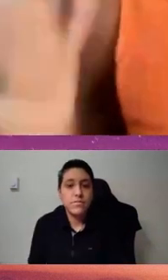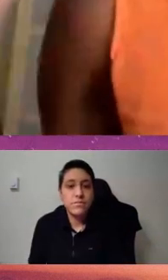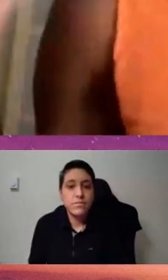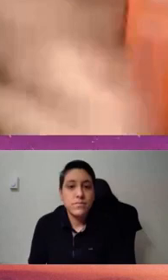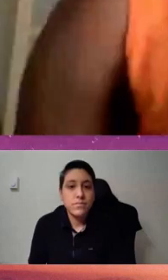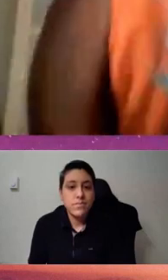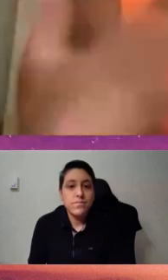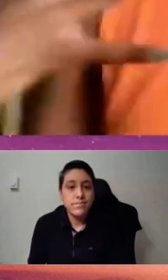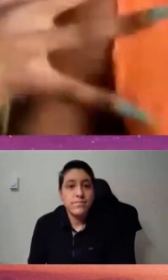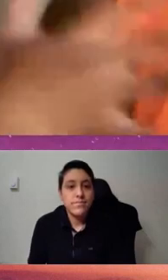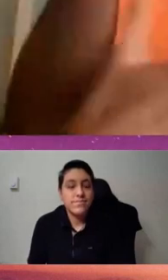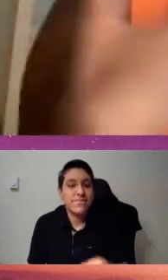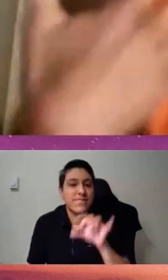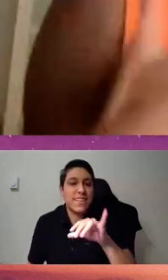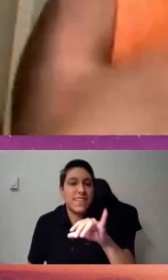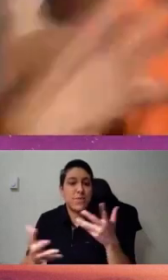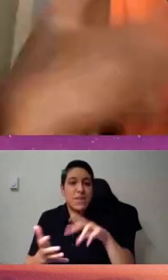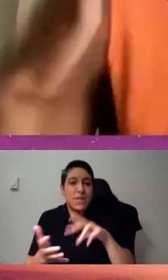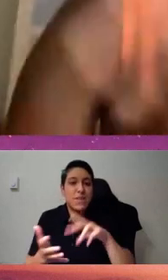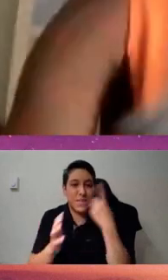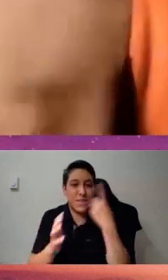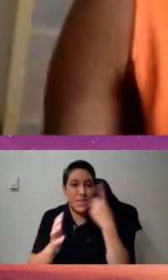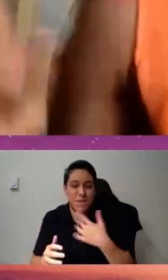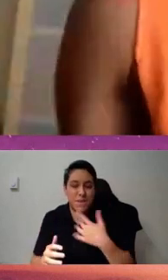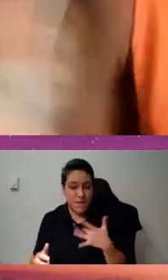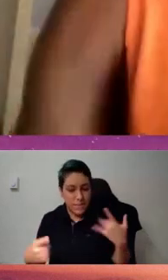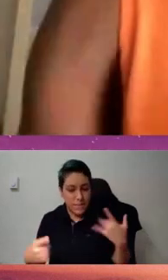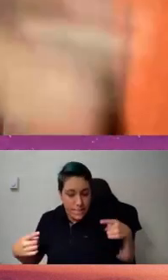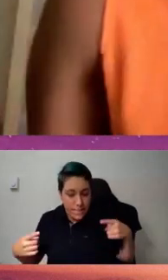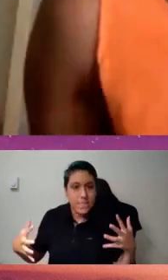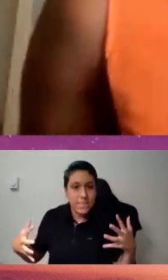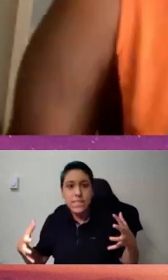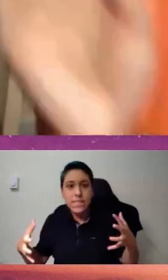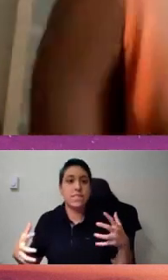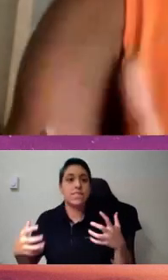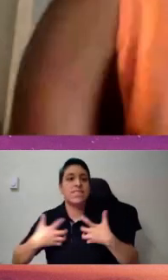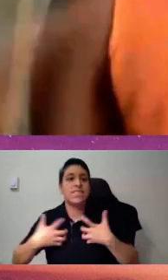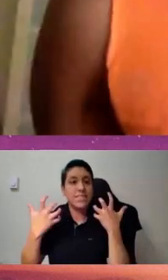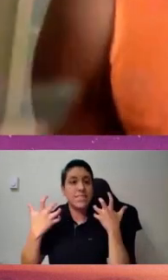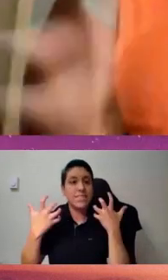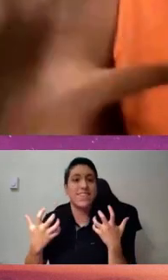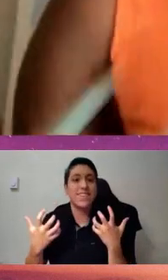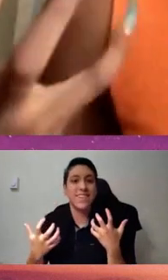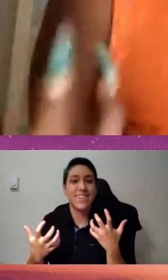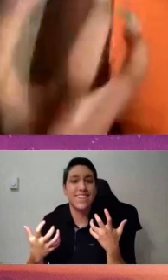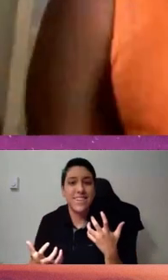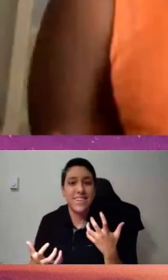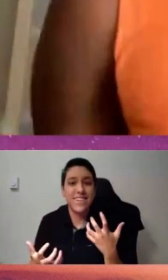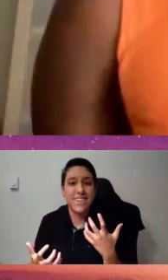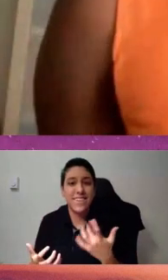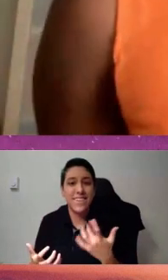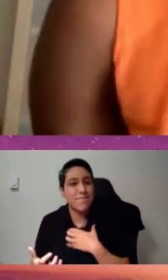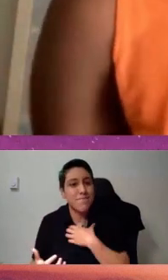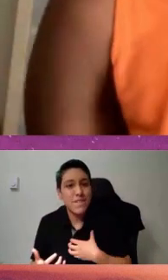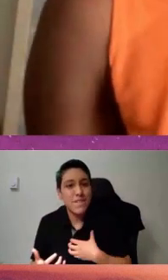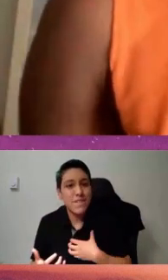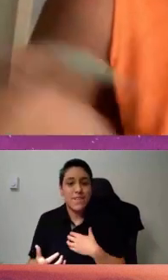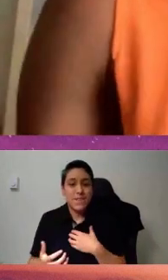Yeah. Ooh. Get a little shaky there when I got passionate. I'm sorry. Ugh, it's just it boils